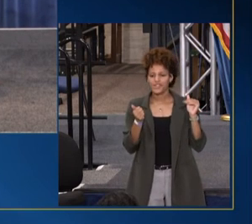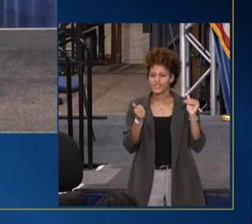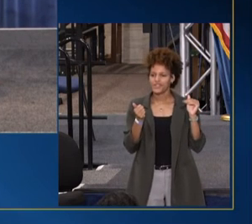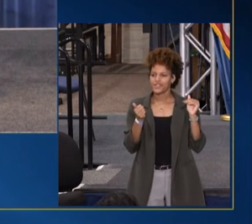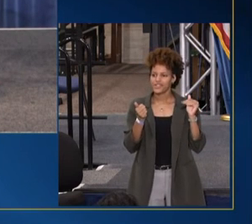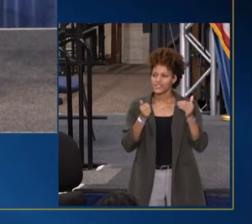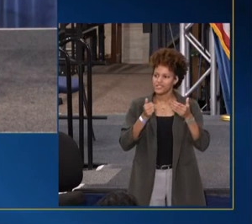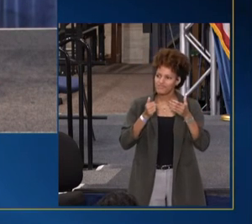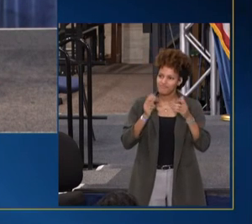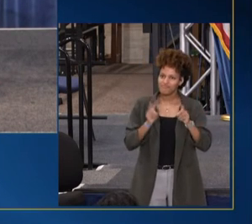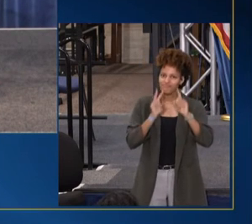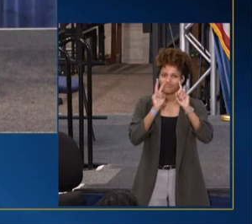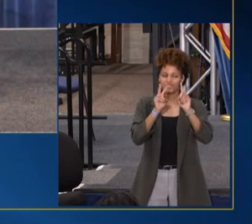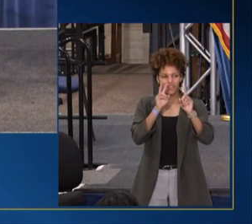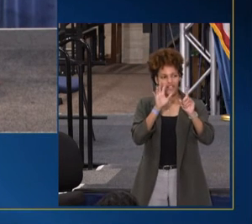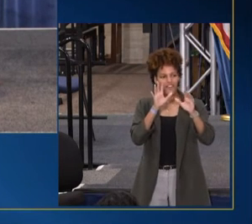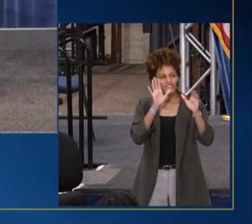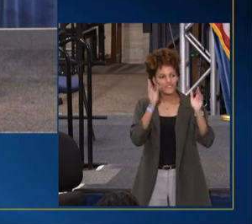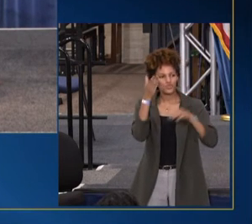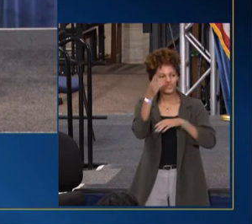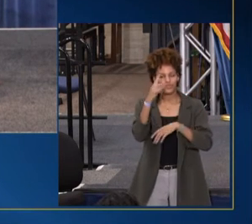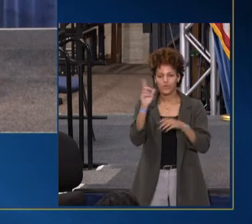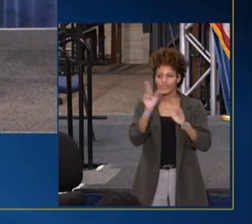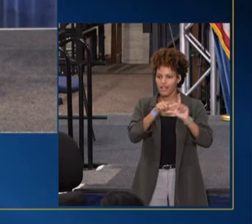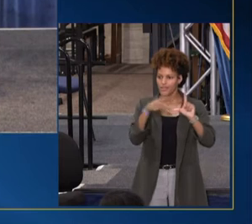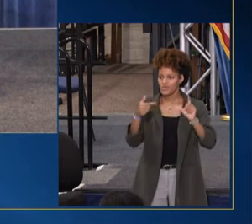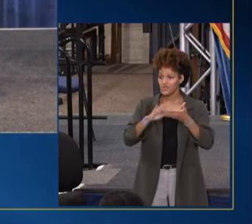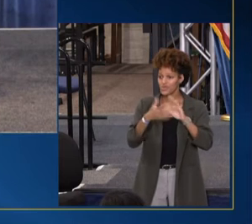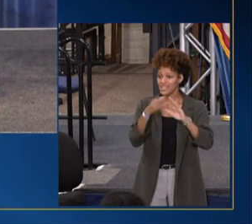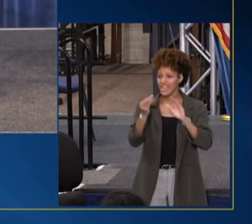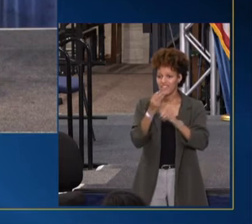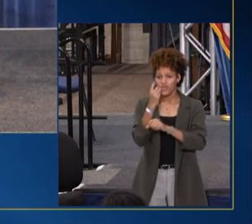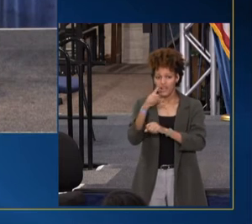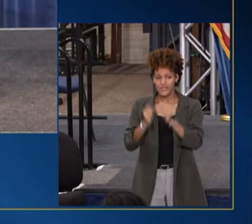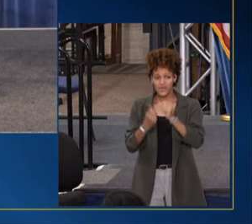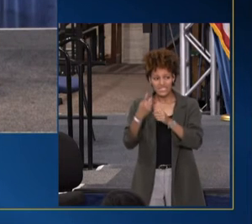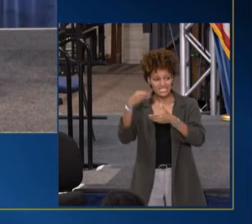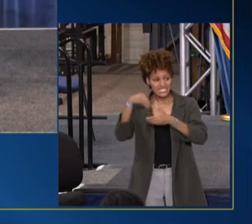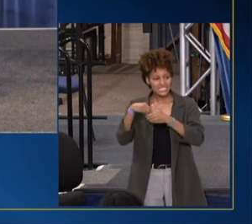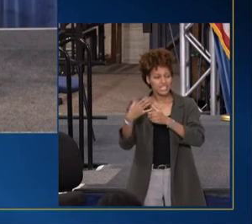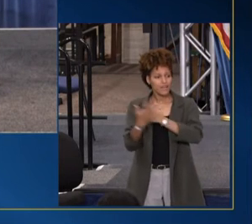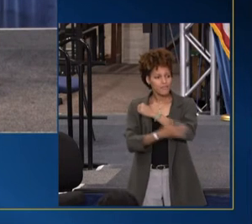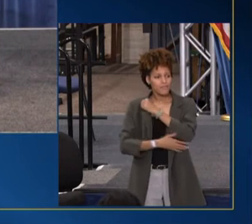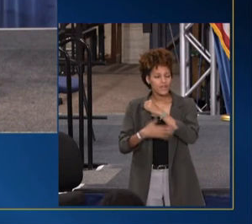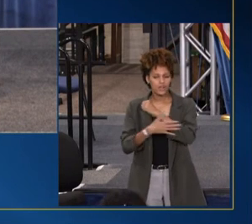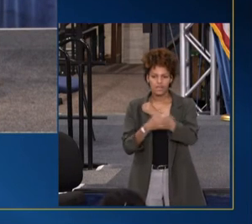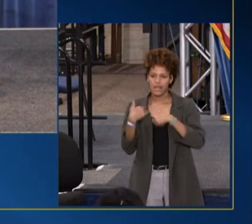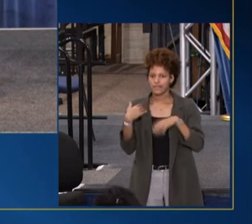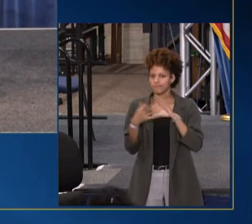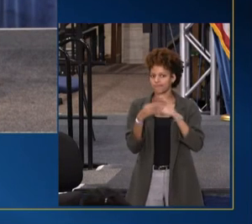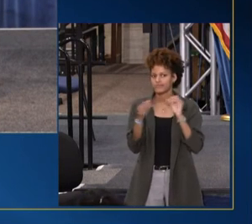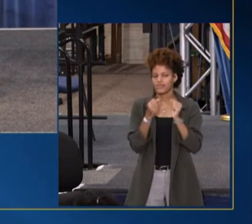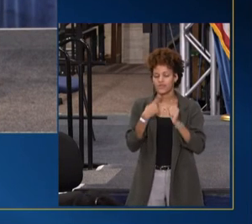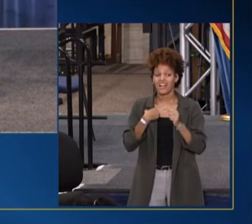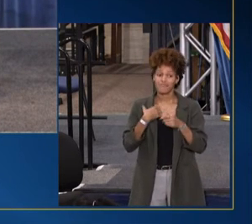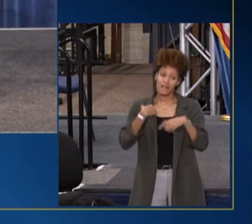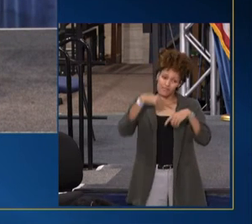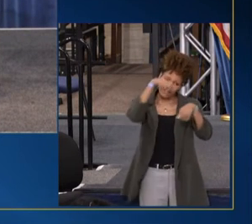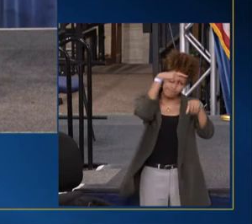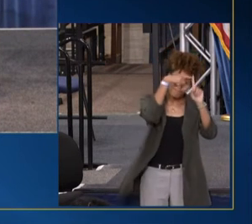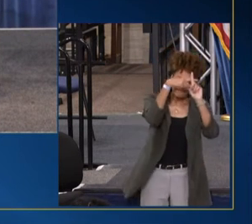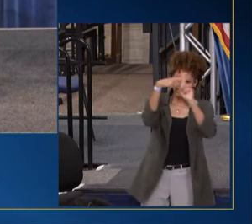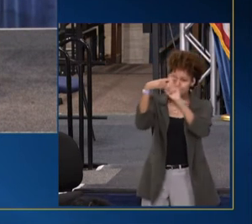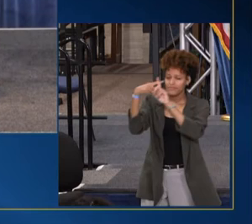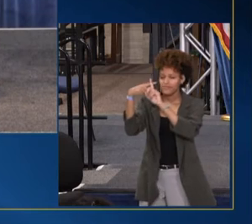the LGBTQI+ community, but for everyone in America. Now, I've said many, many times that I am a positive and optimistic person. And